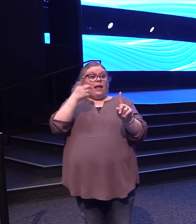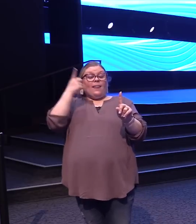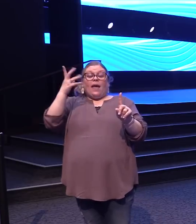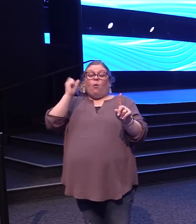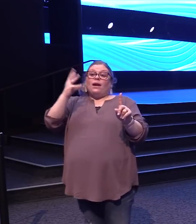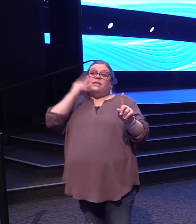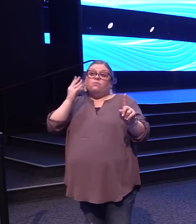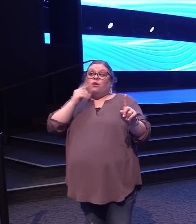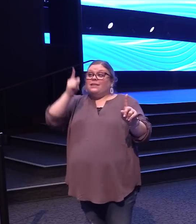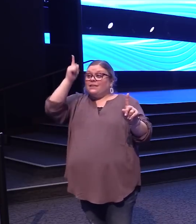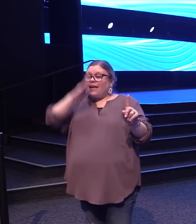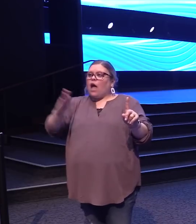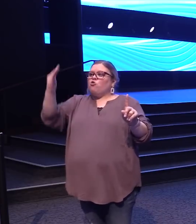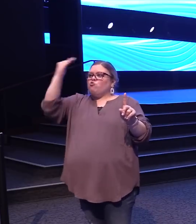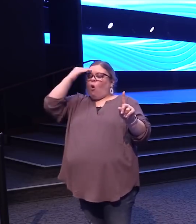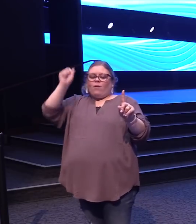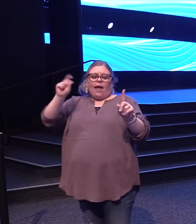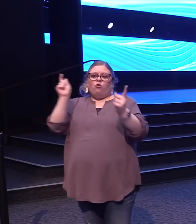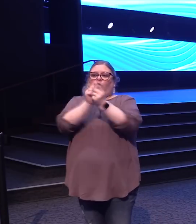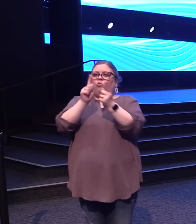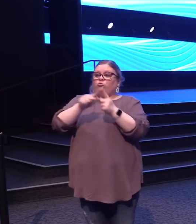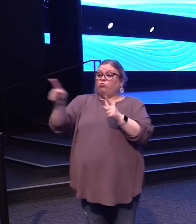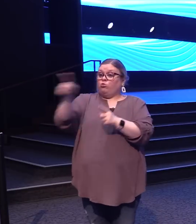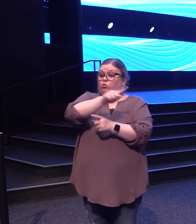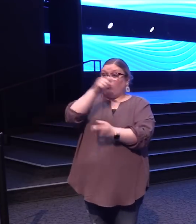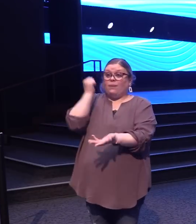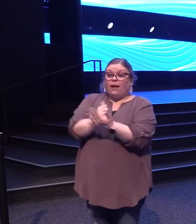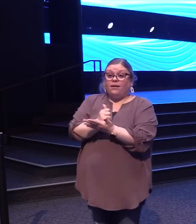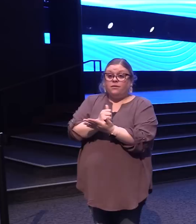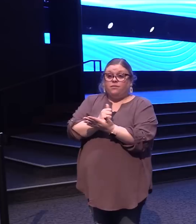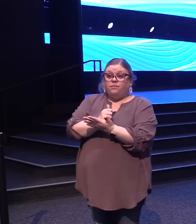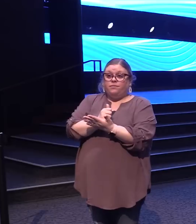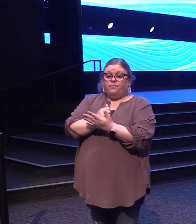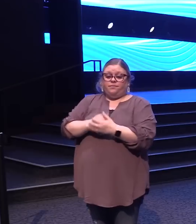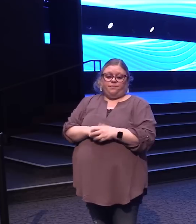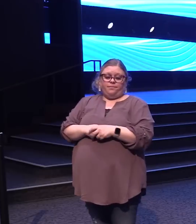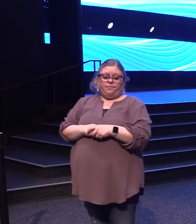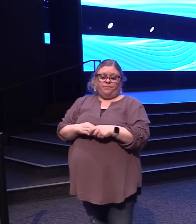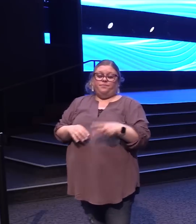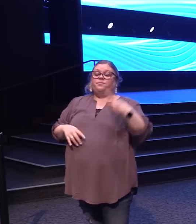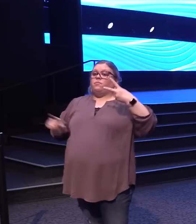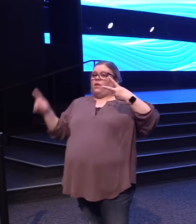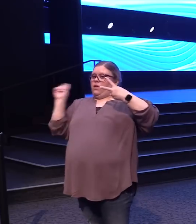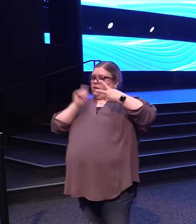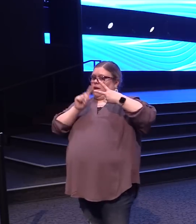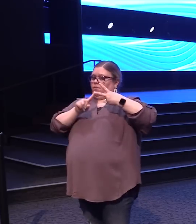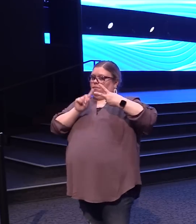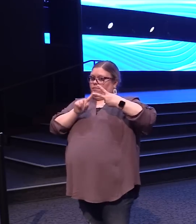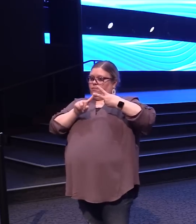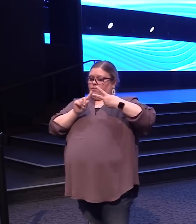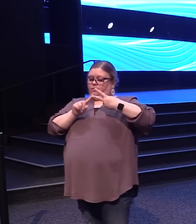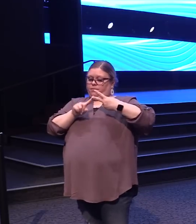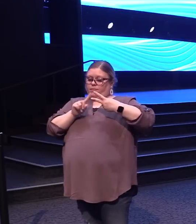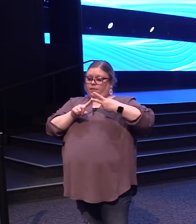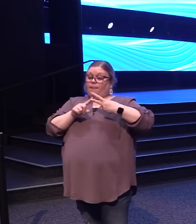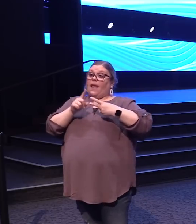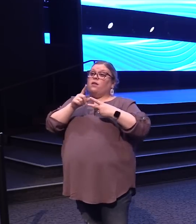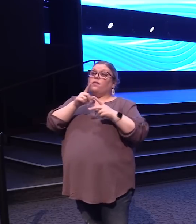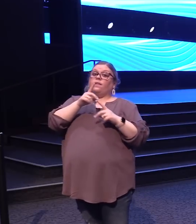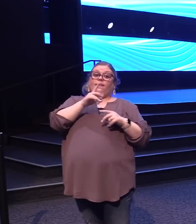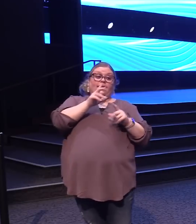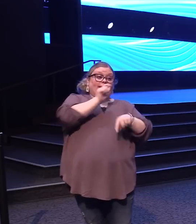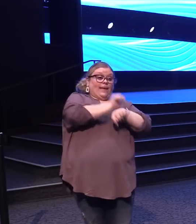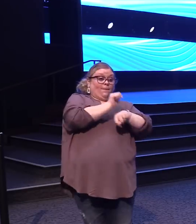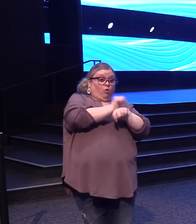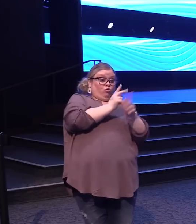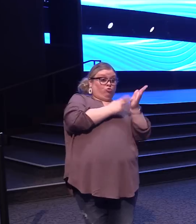God will know where to go. Can we say amen? Amen. Okay, the second thing that was true about the temple back